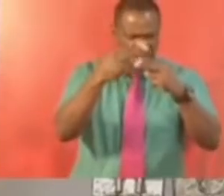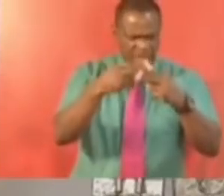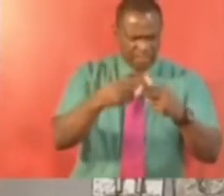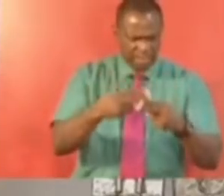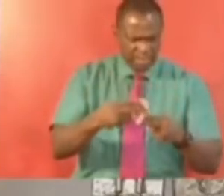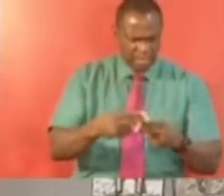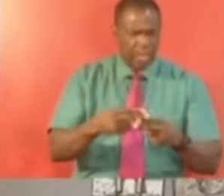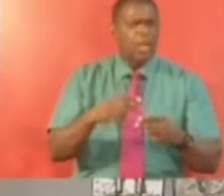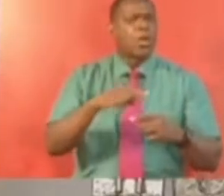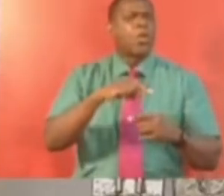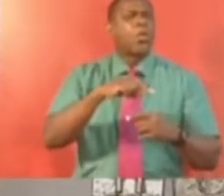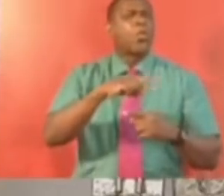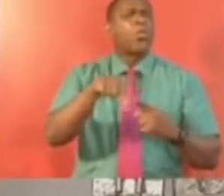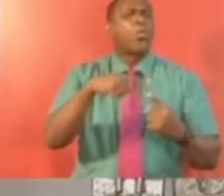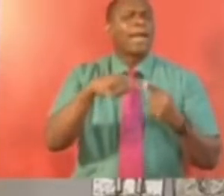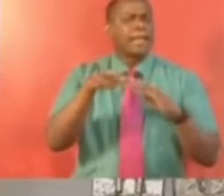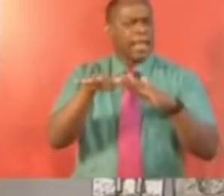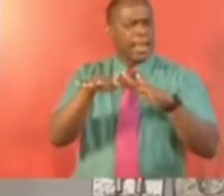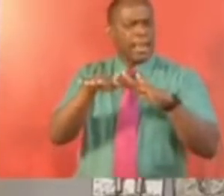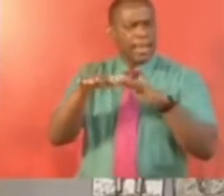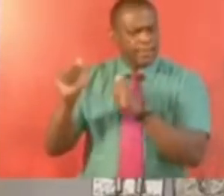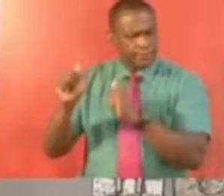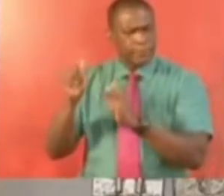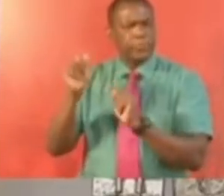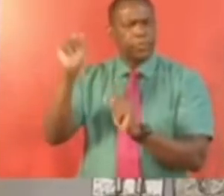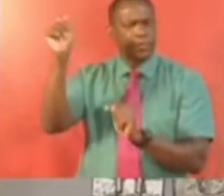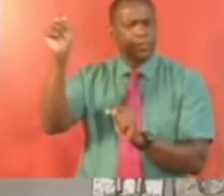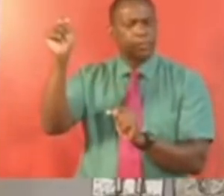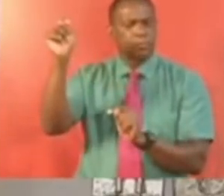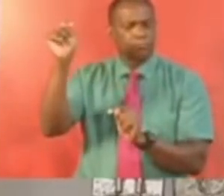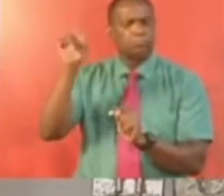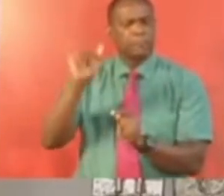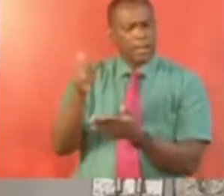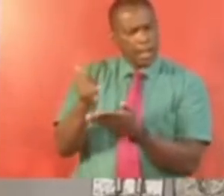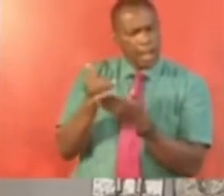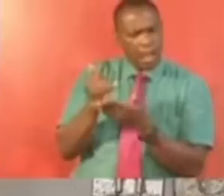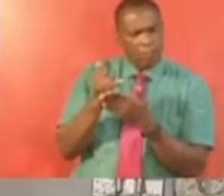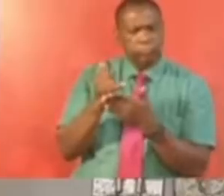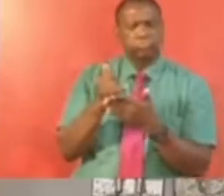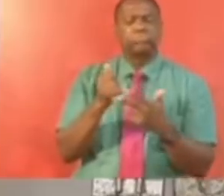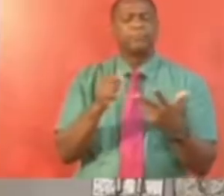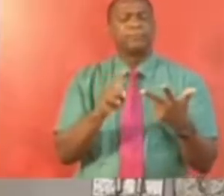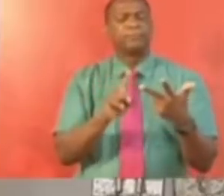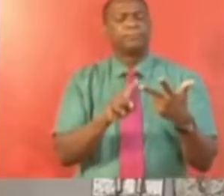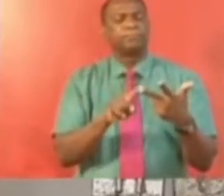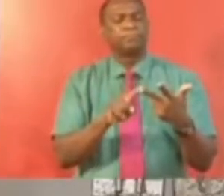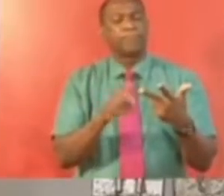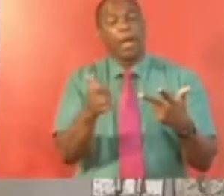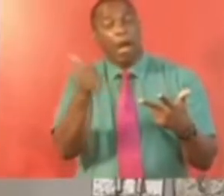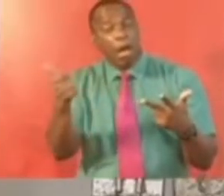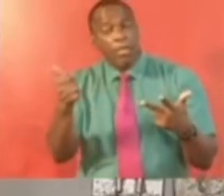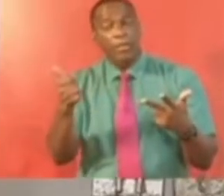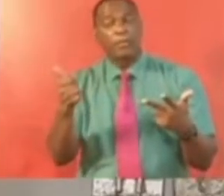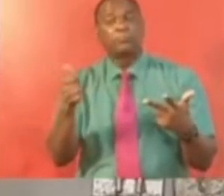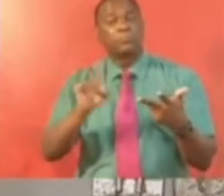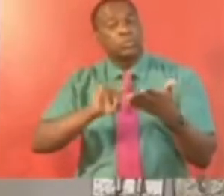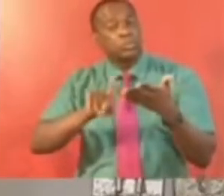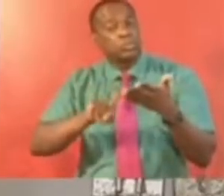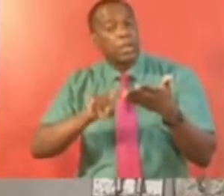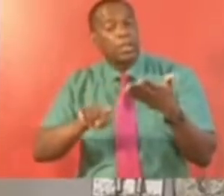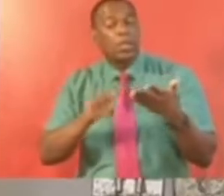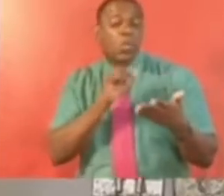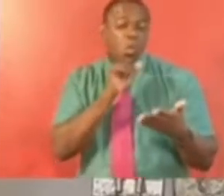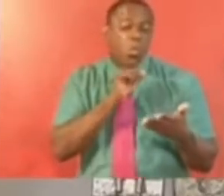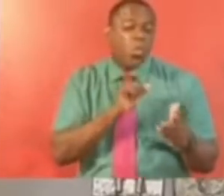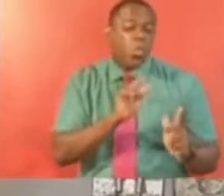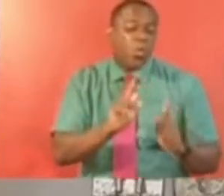persons left Trinidad and Tobago as well, to assist in that. But then we also have other categories, for example, the elderly, those